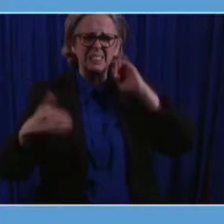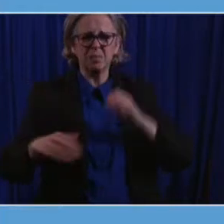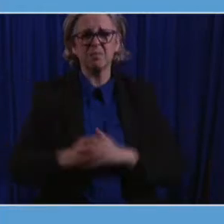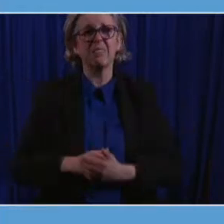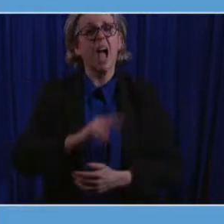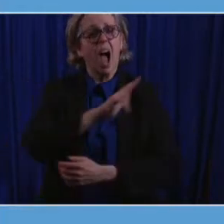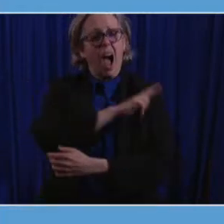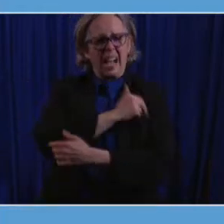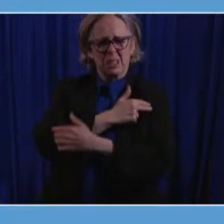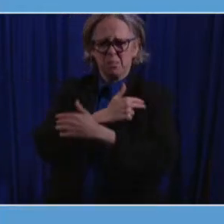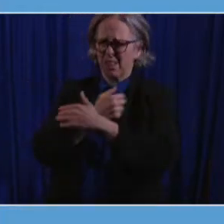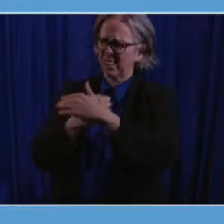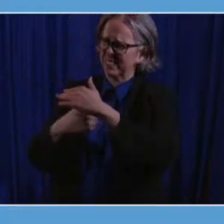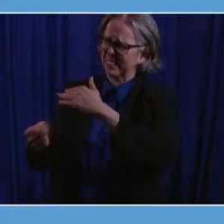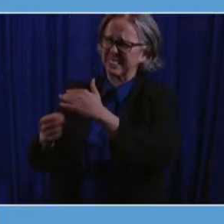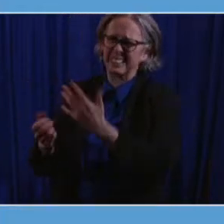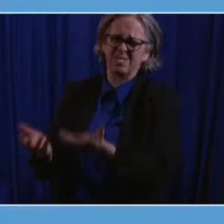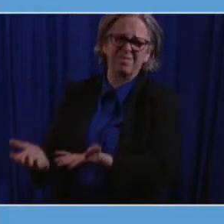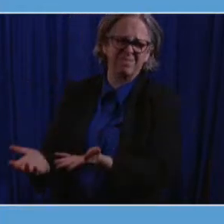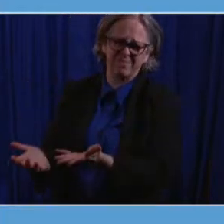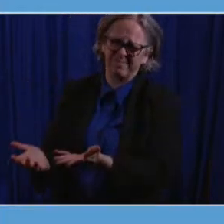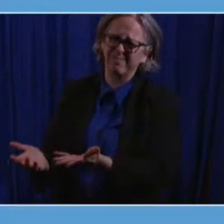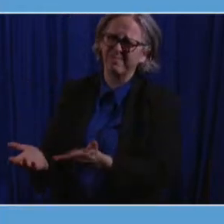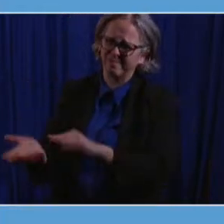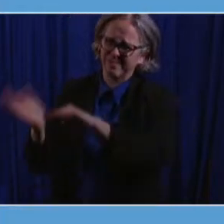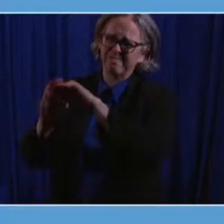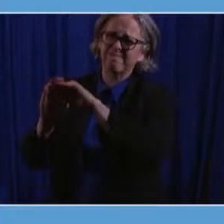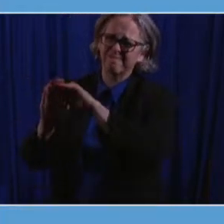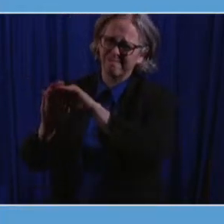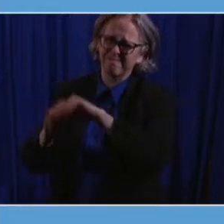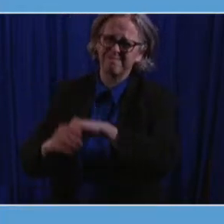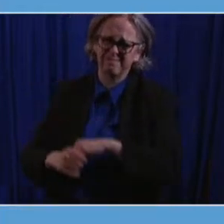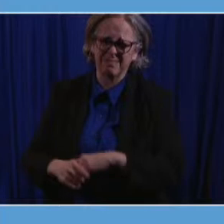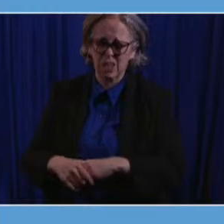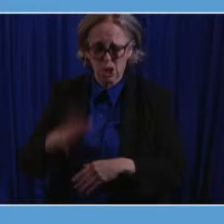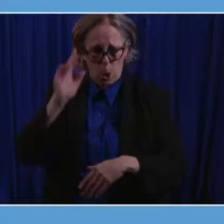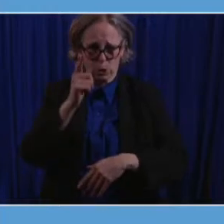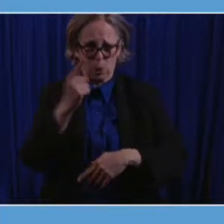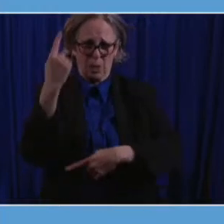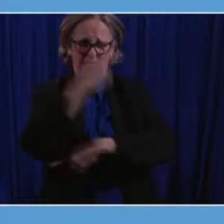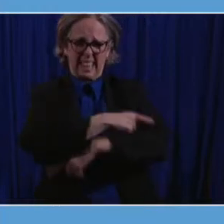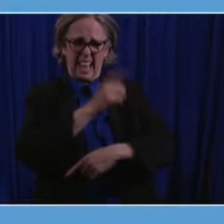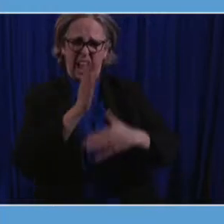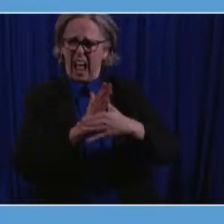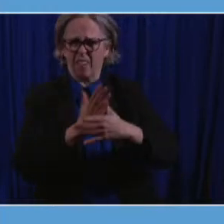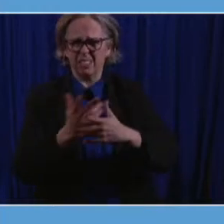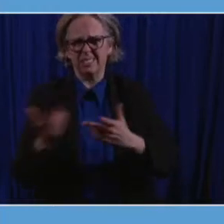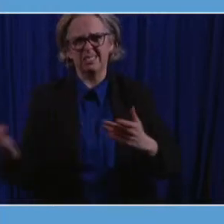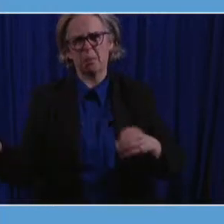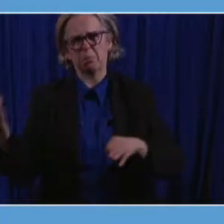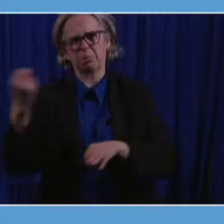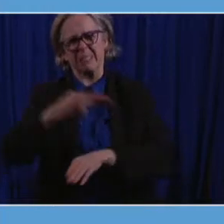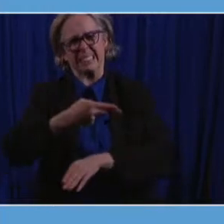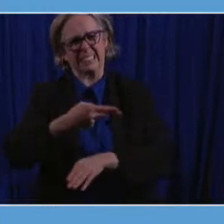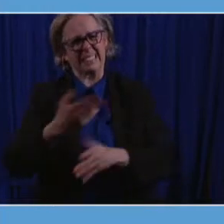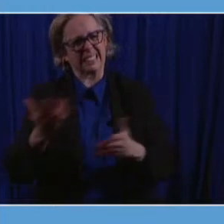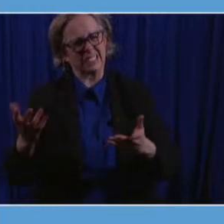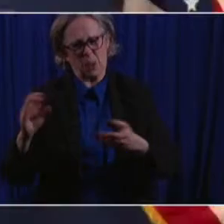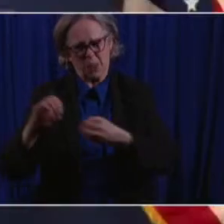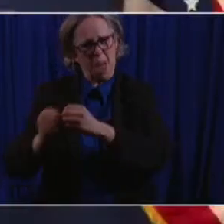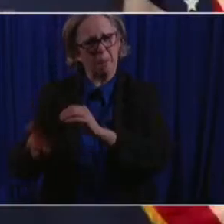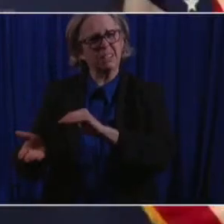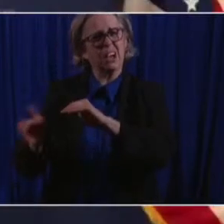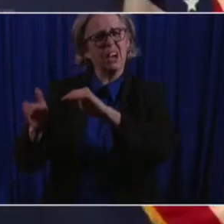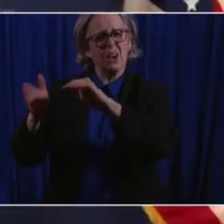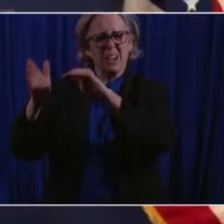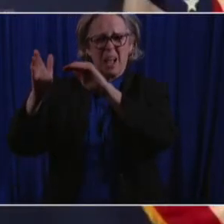were significantly above the 21-day average, and the same way with ICU admissions.